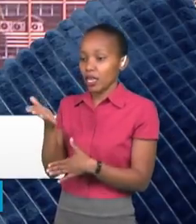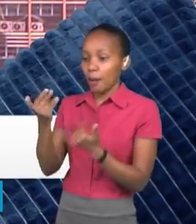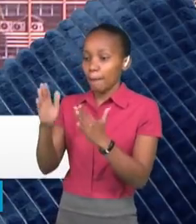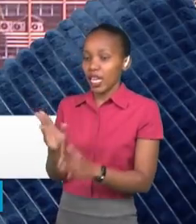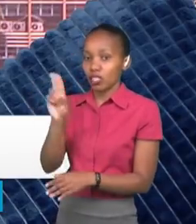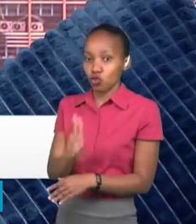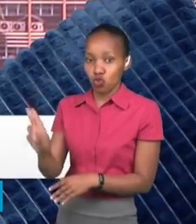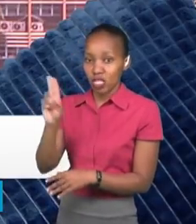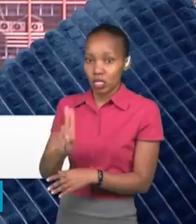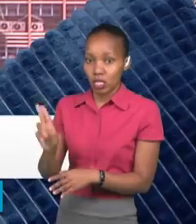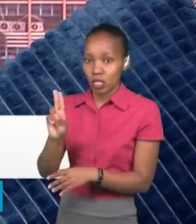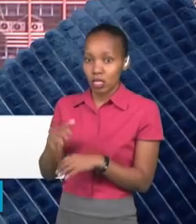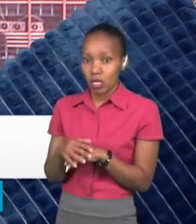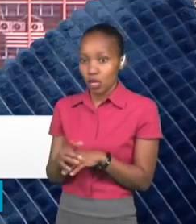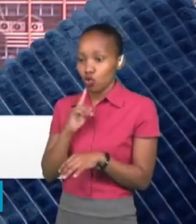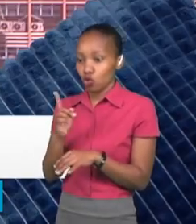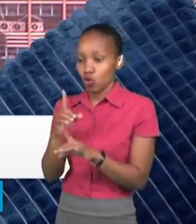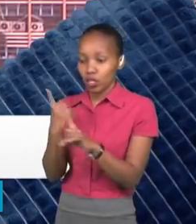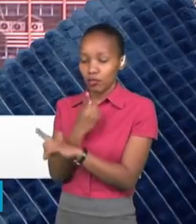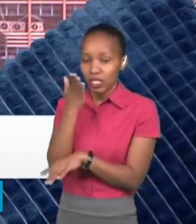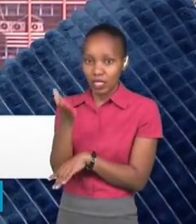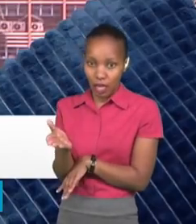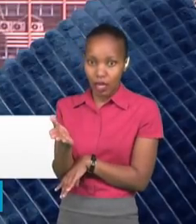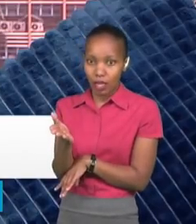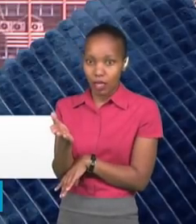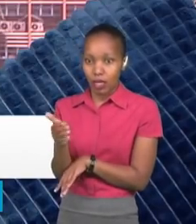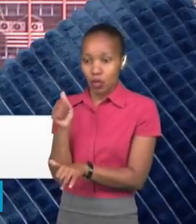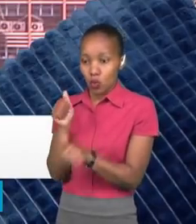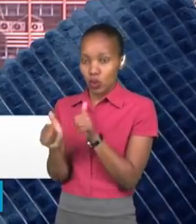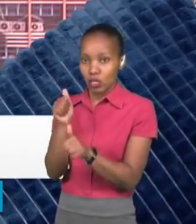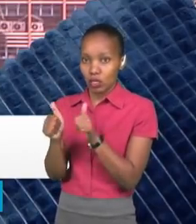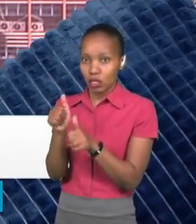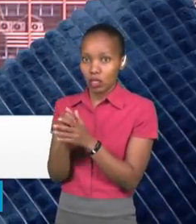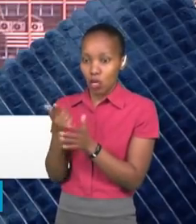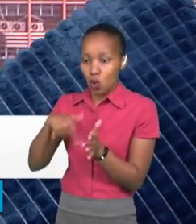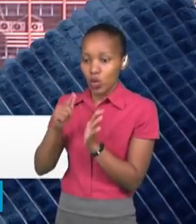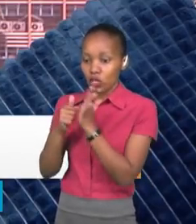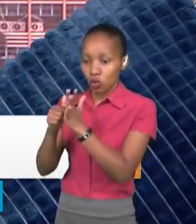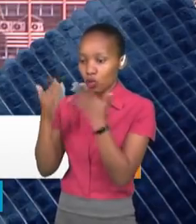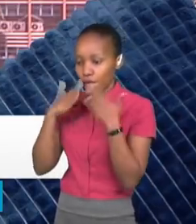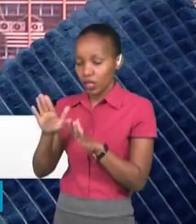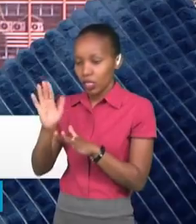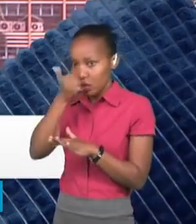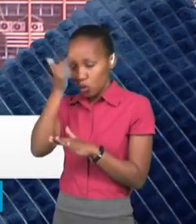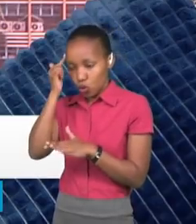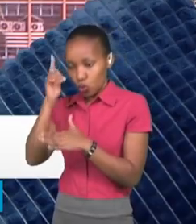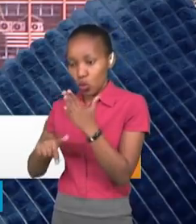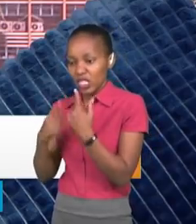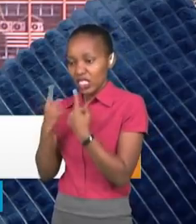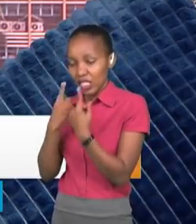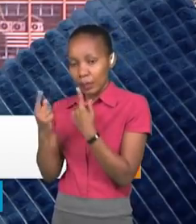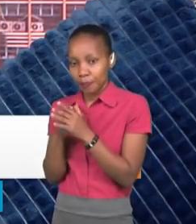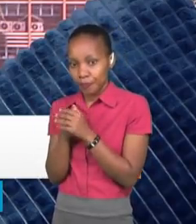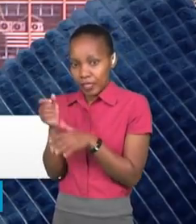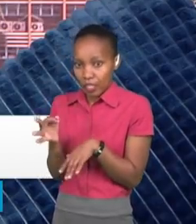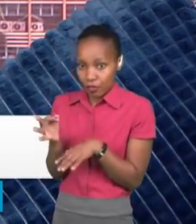to use? So that's the difference that actually we've actually shown. Because what you're saying is, listen, if